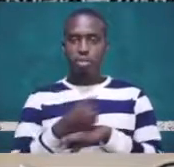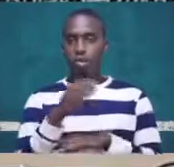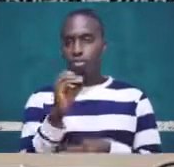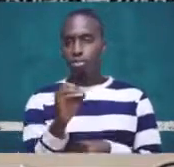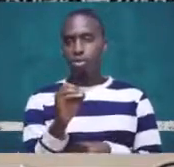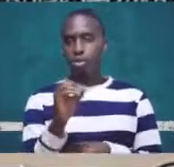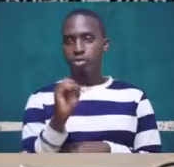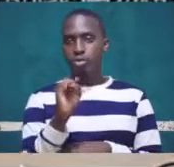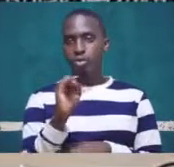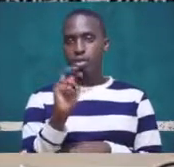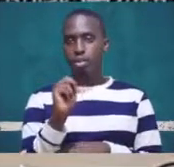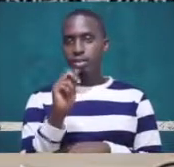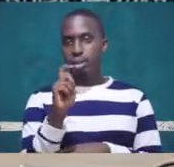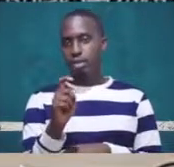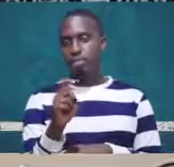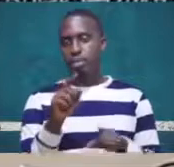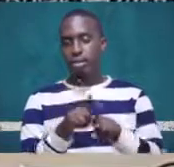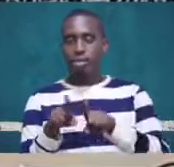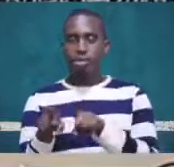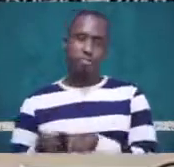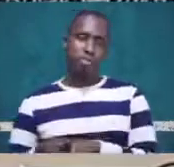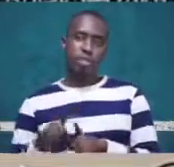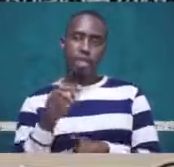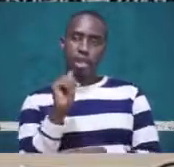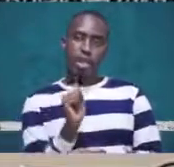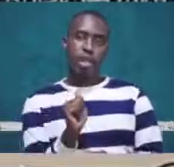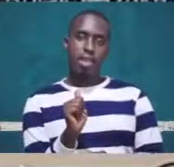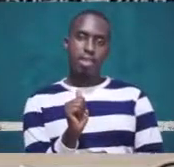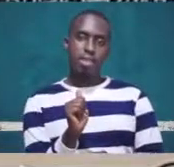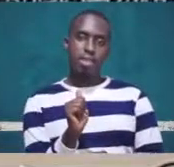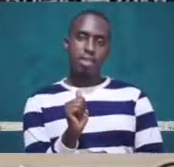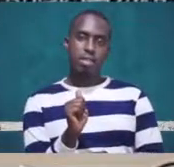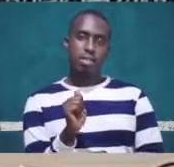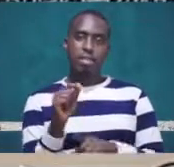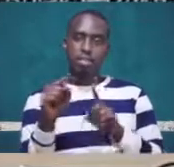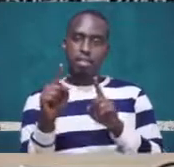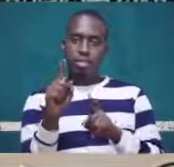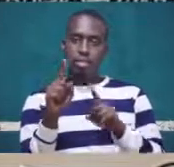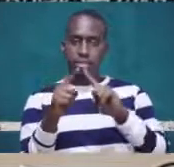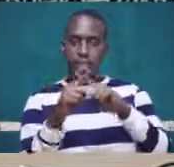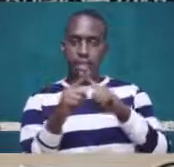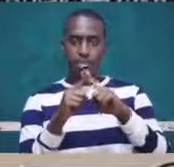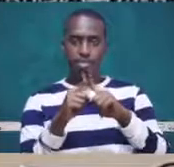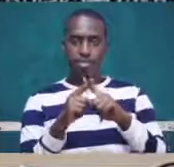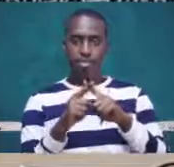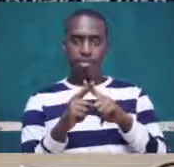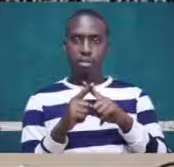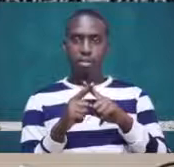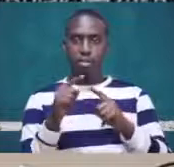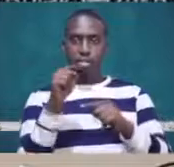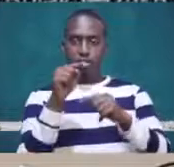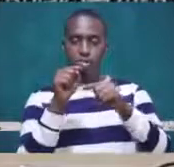0 sine x equals a times my denominator